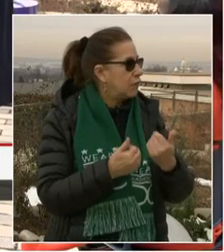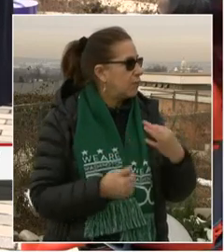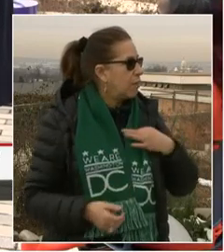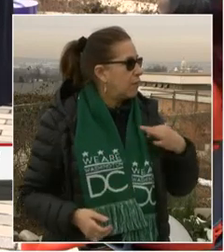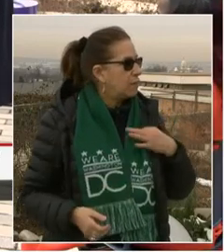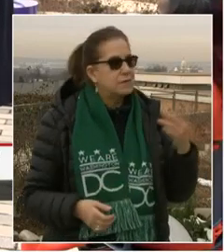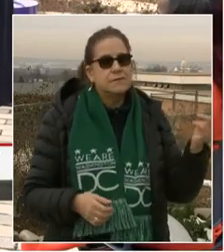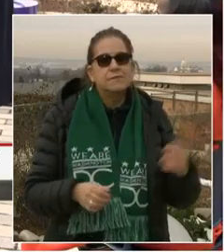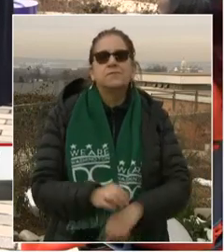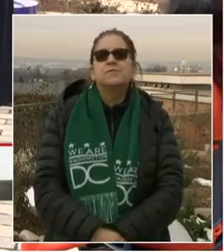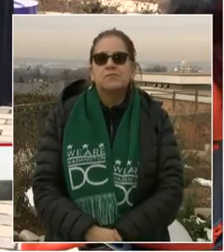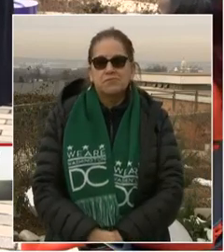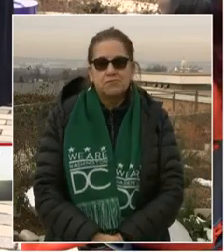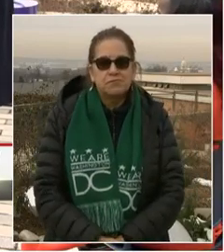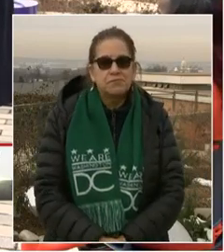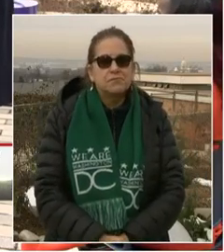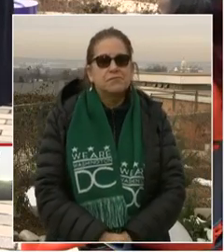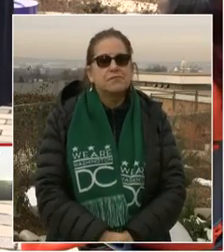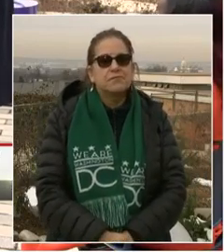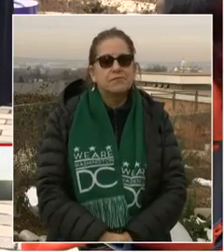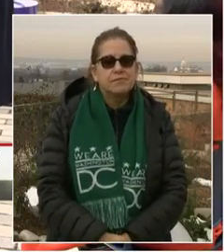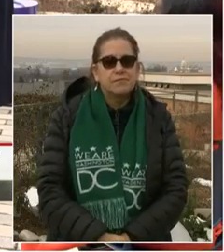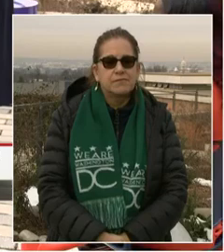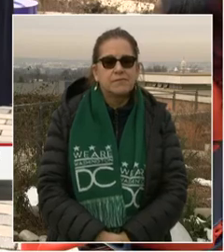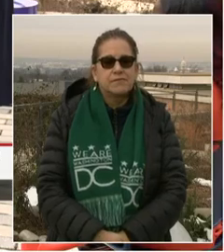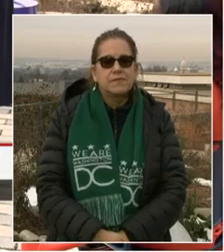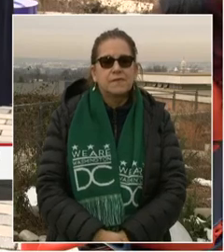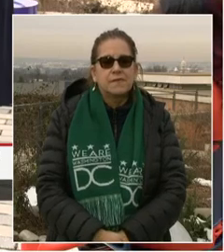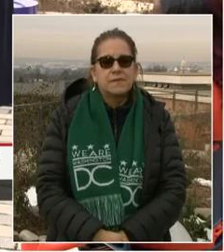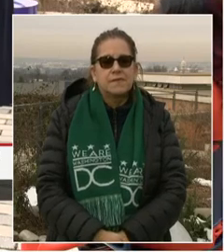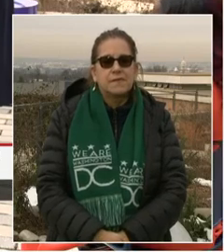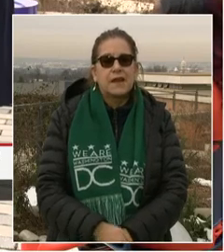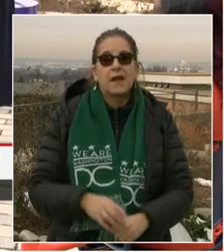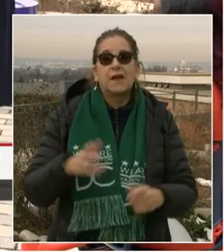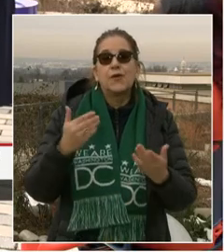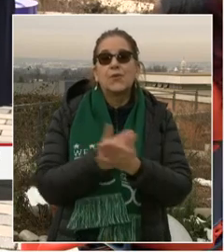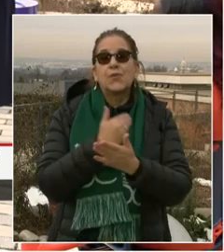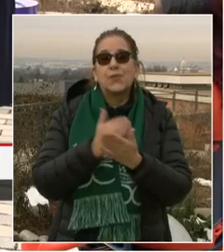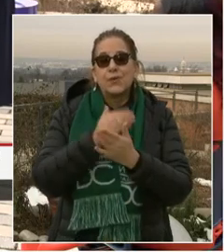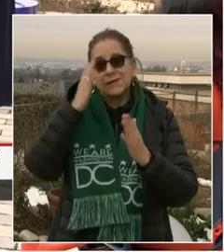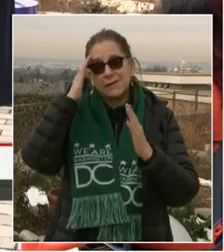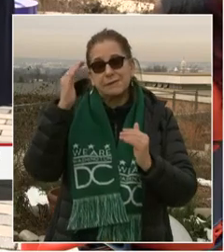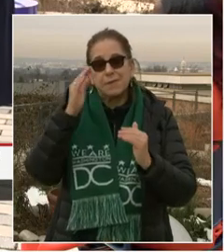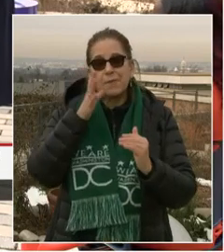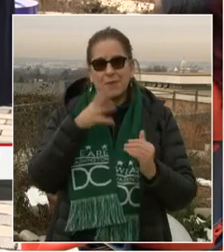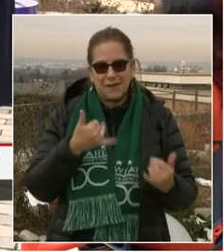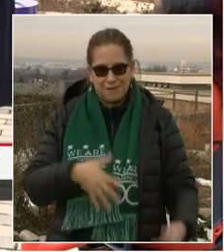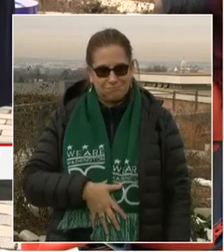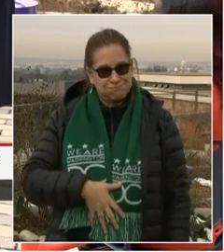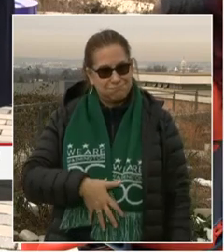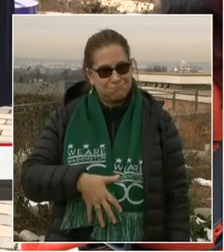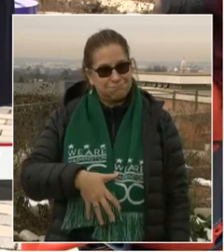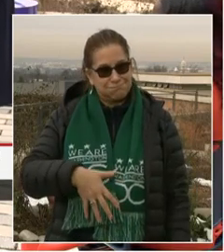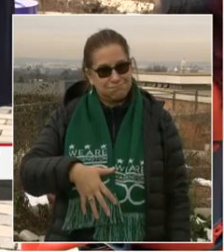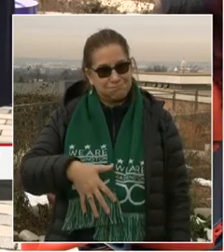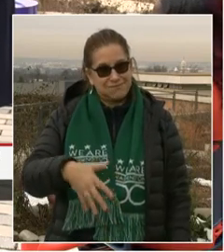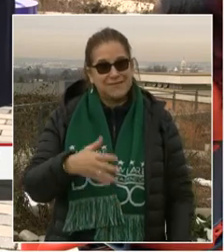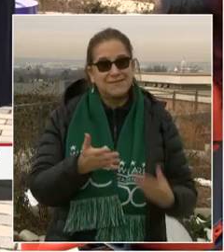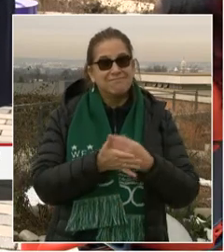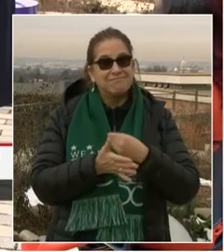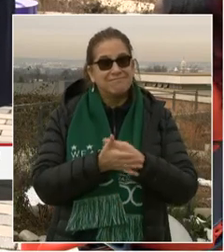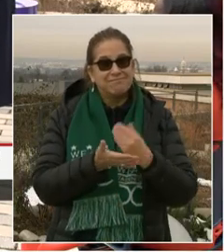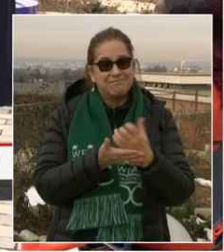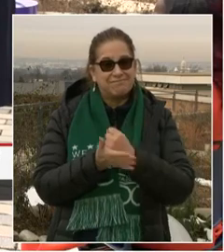you, the new and expecting mothers in wards 5, 7, and 8 that have earnings 250% below the federal poverty